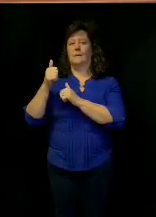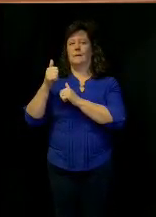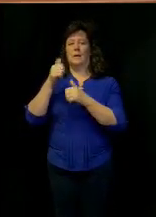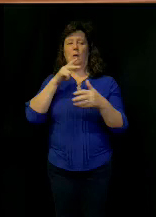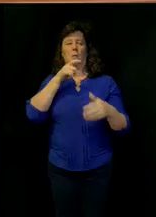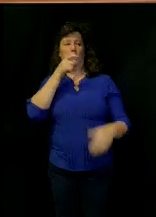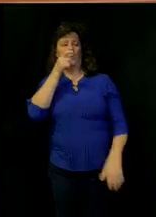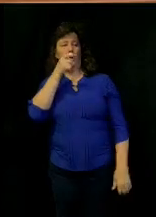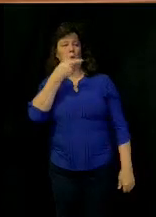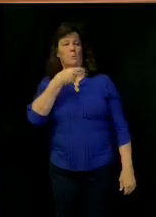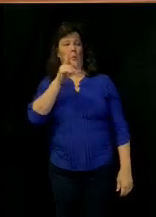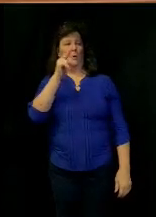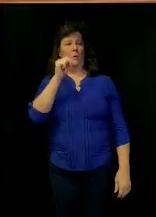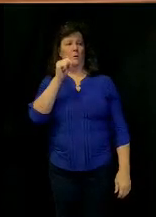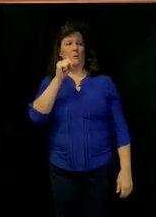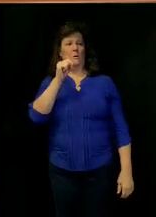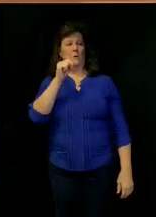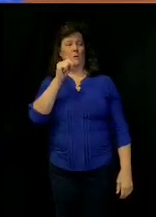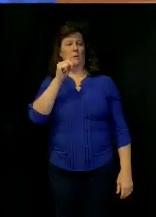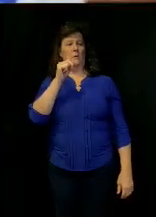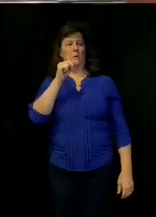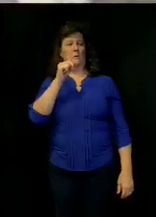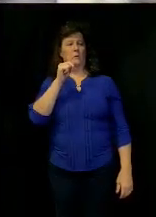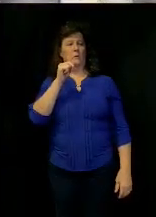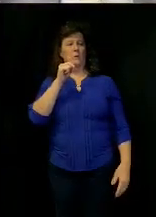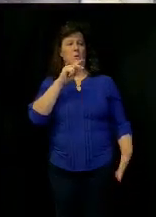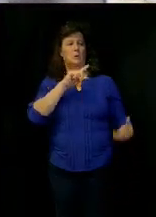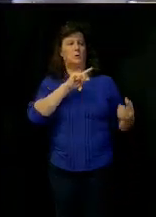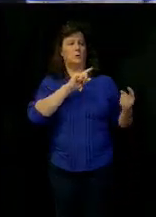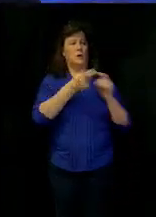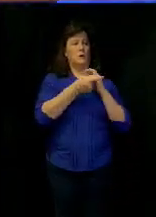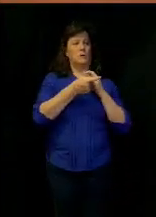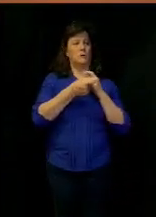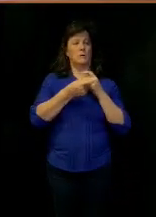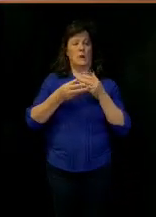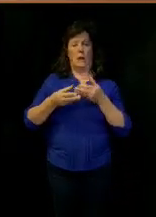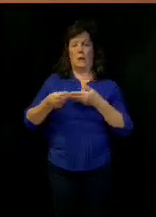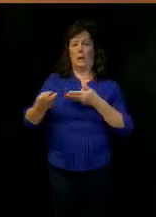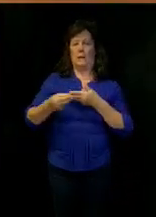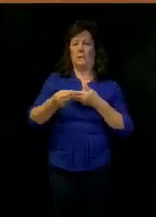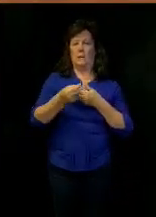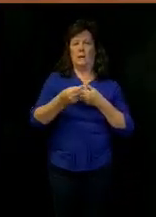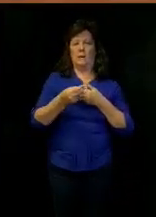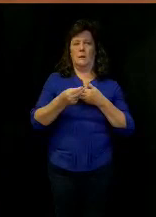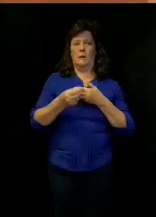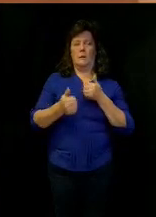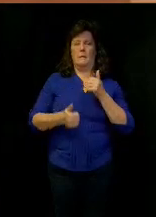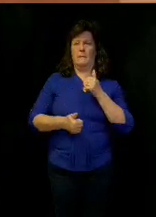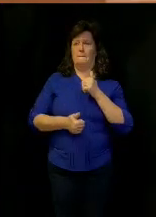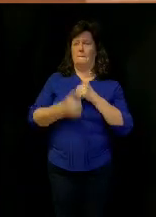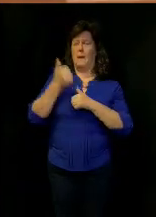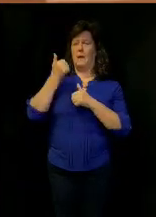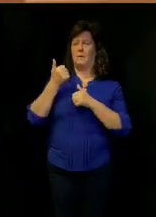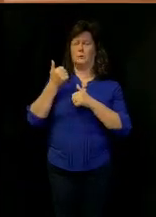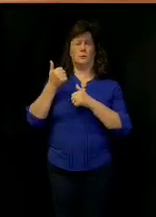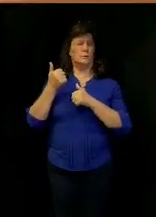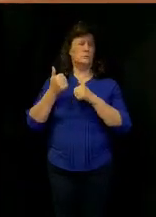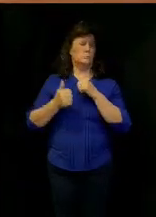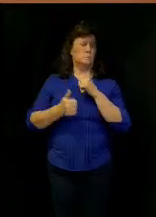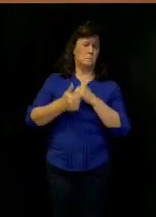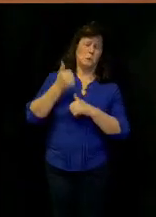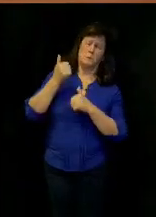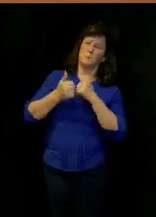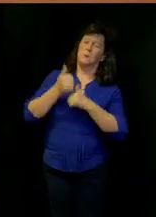watch out, you know what? It'll get into gambling. We got a major issue going on in our society. I don't know